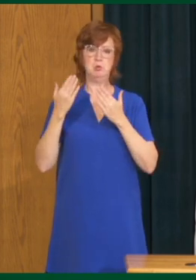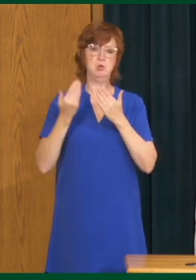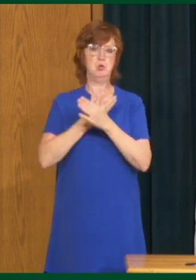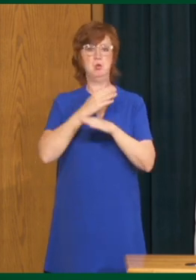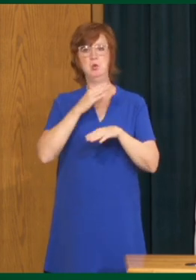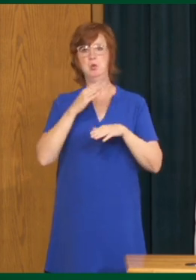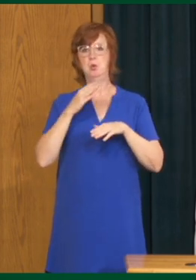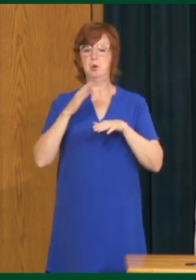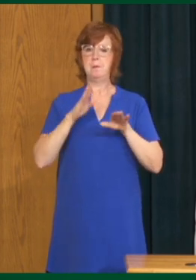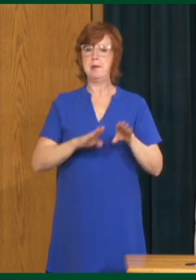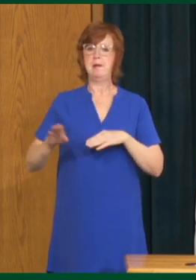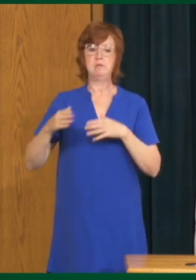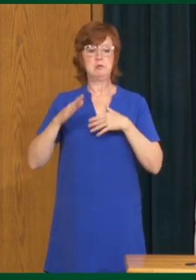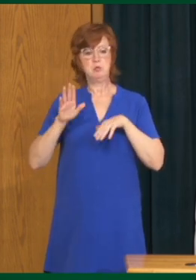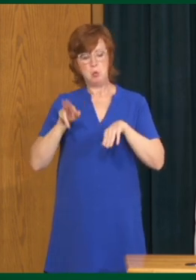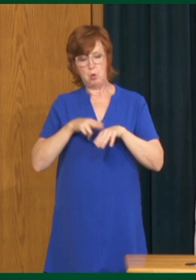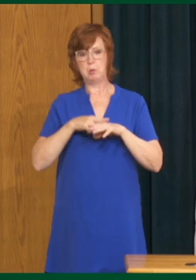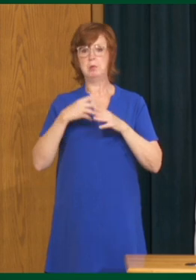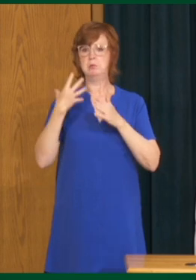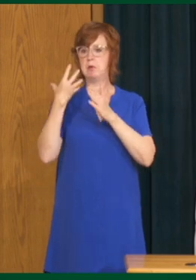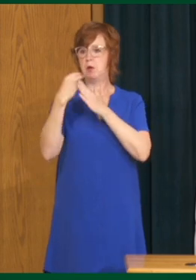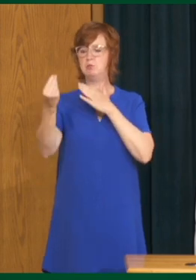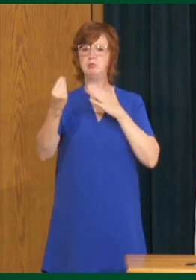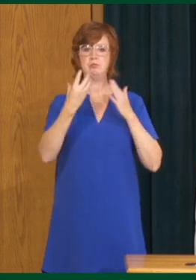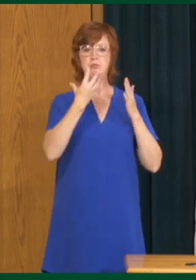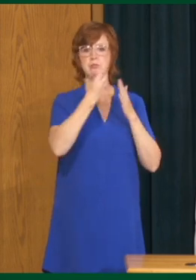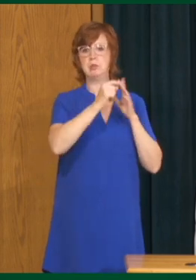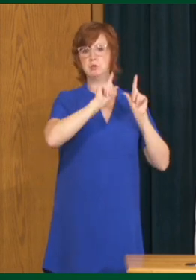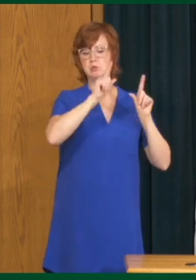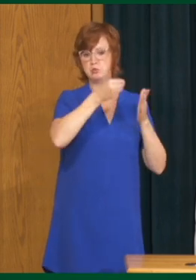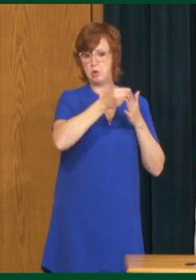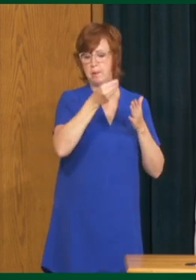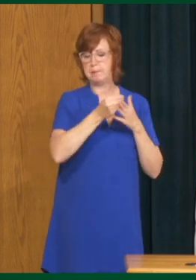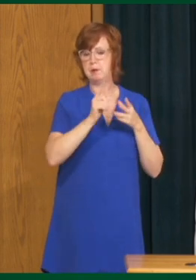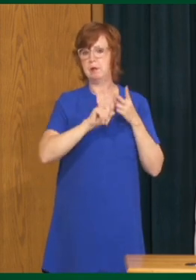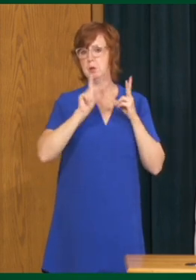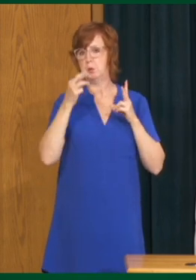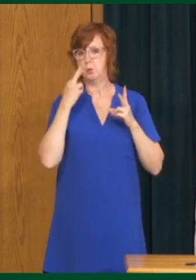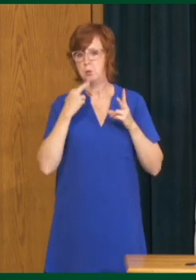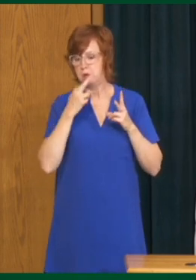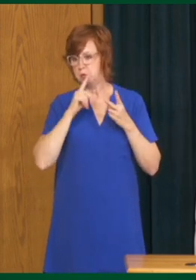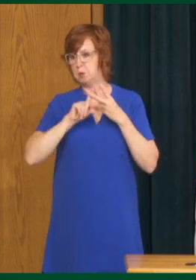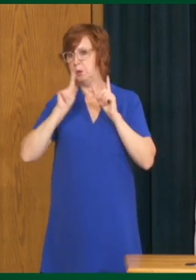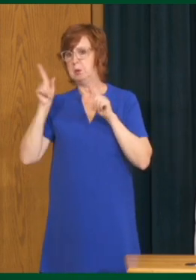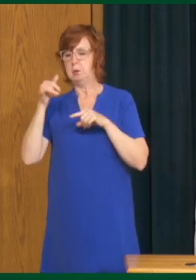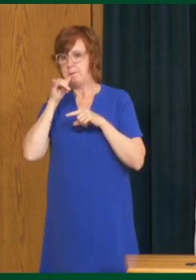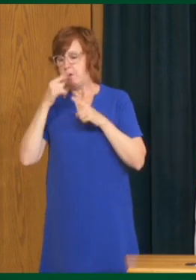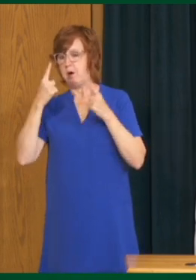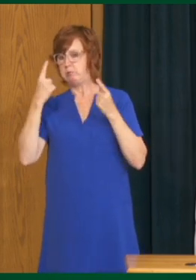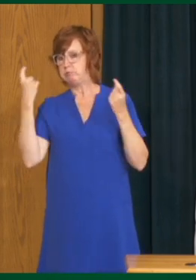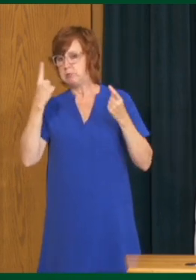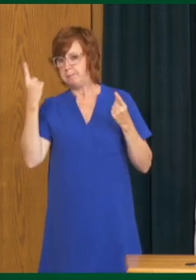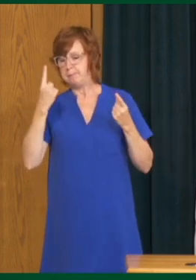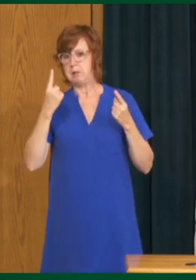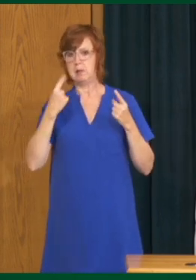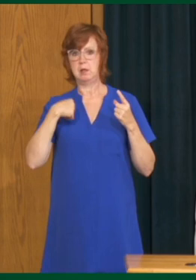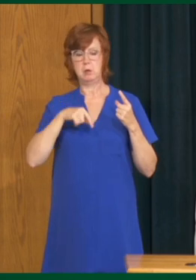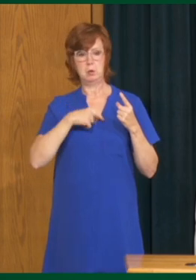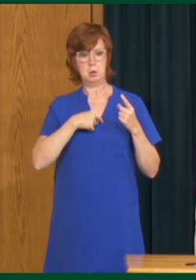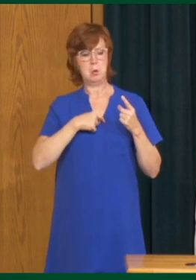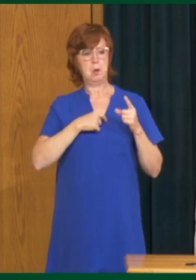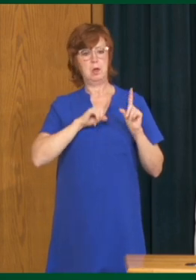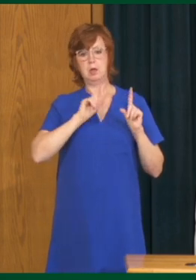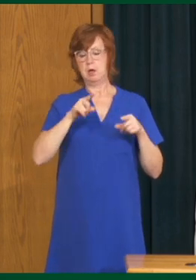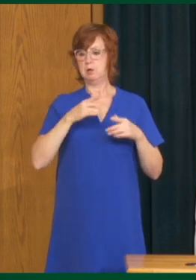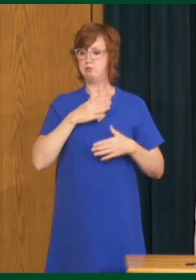about, or even if you're not out and about, if you have any symptoms that suggest COVID, seek testing. If you have any concerns that you may have